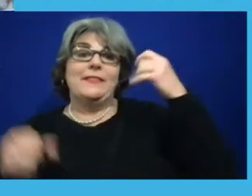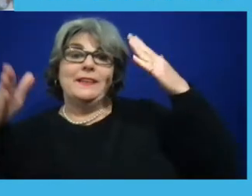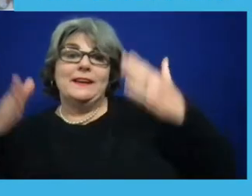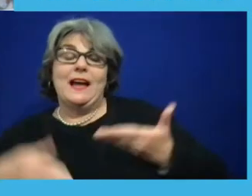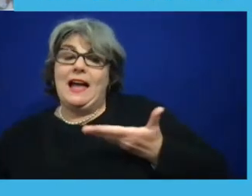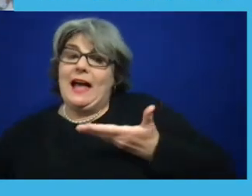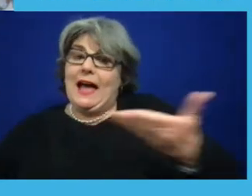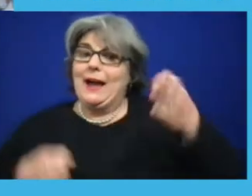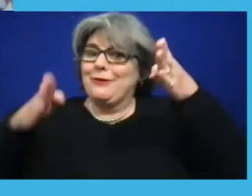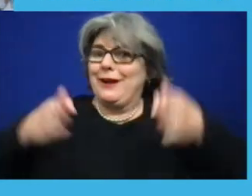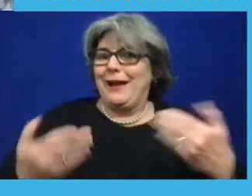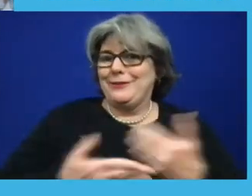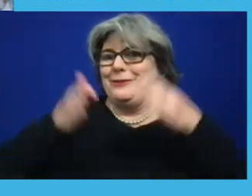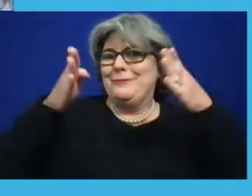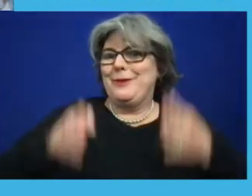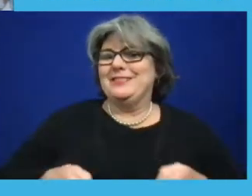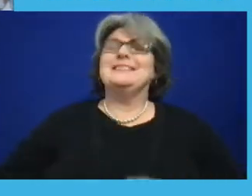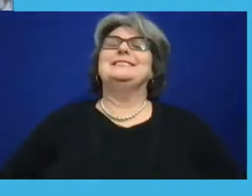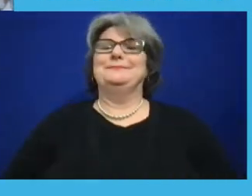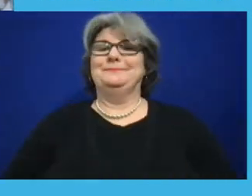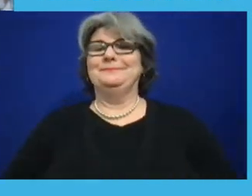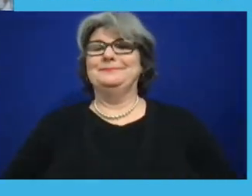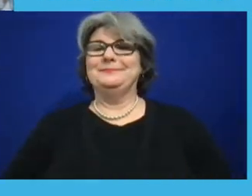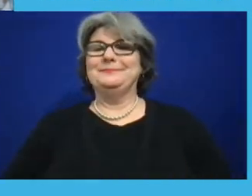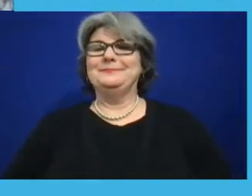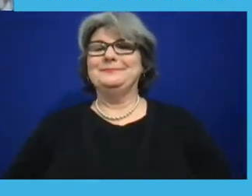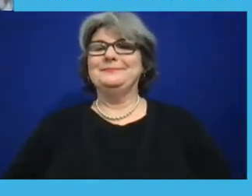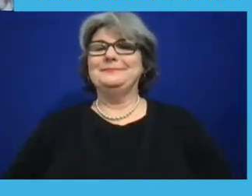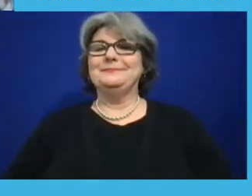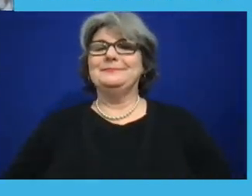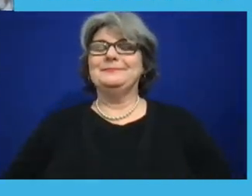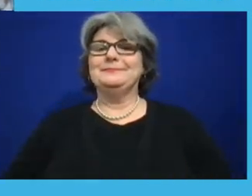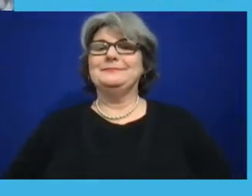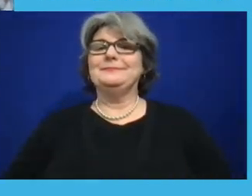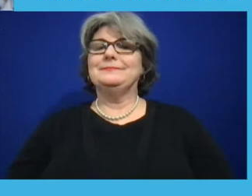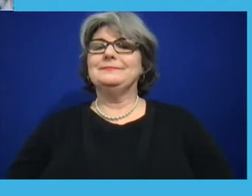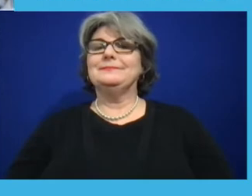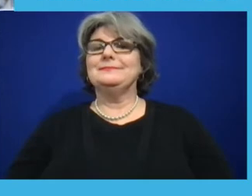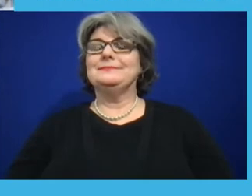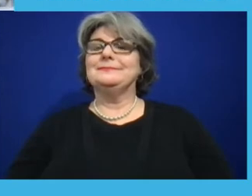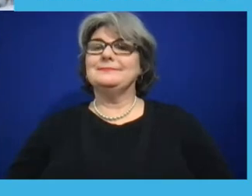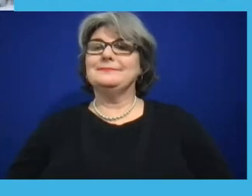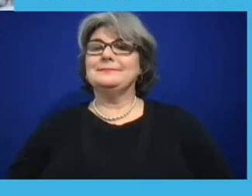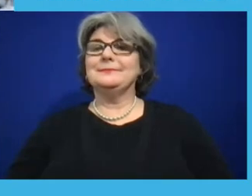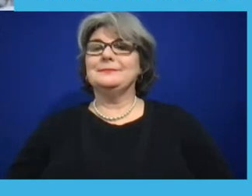And to put it more plainly, it's time to fire the governor and hire someone new.